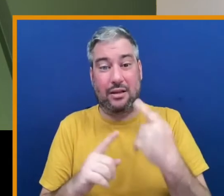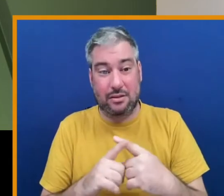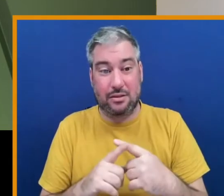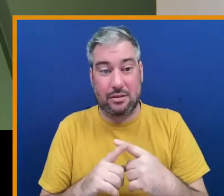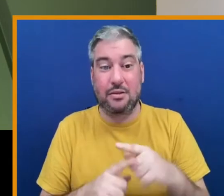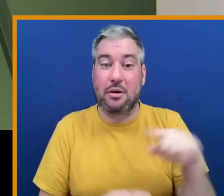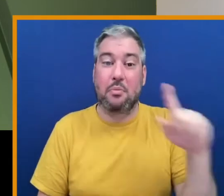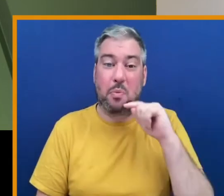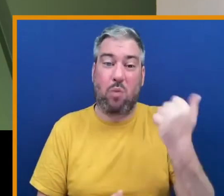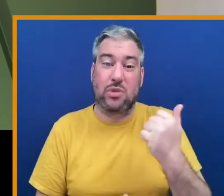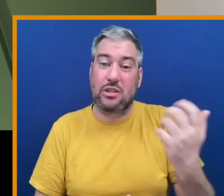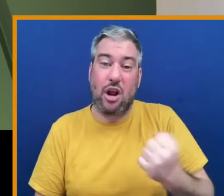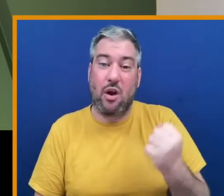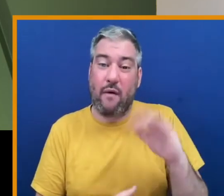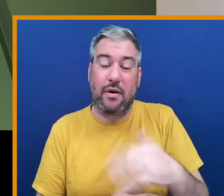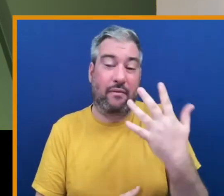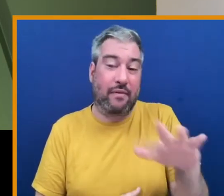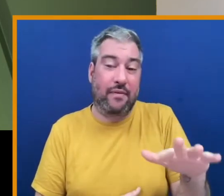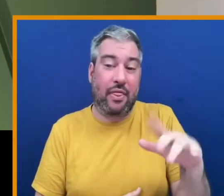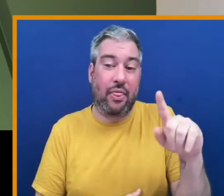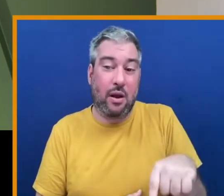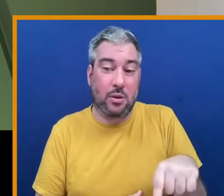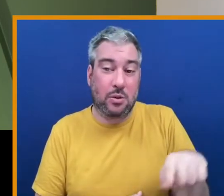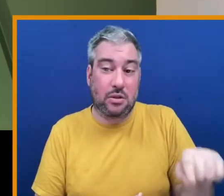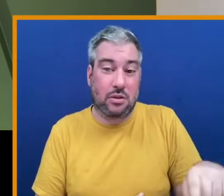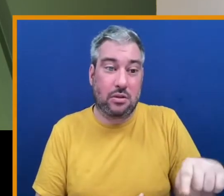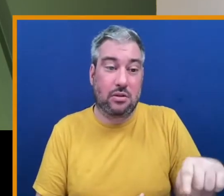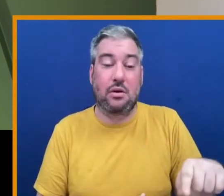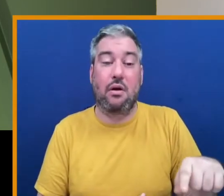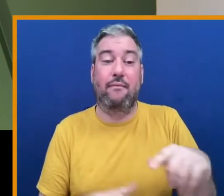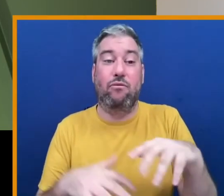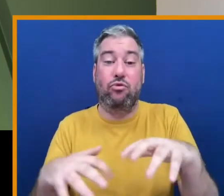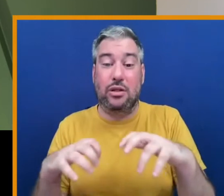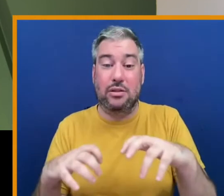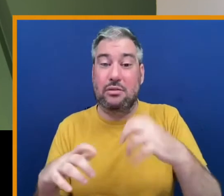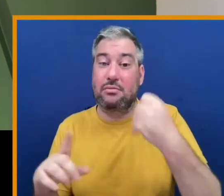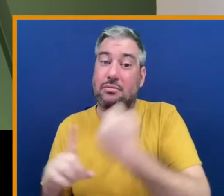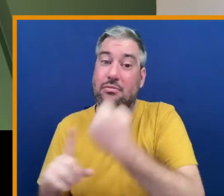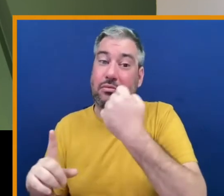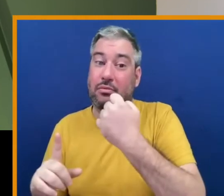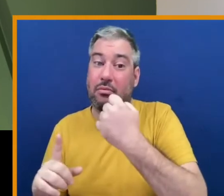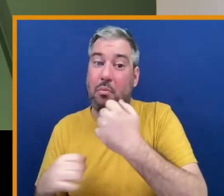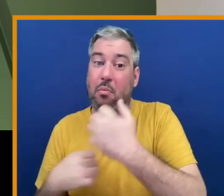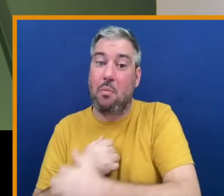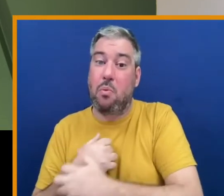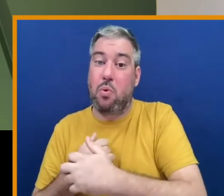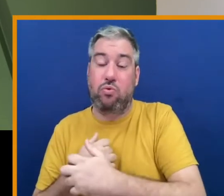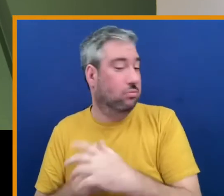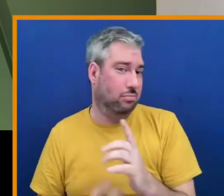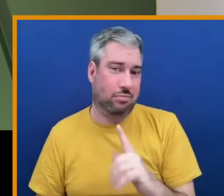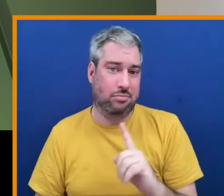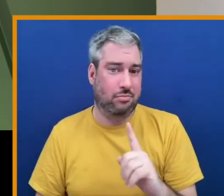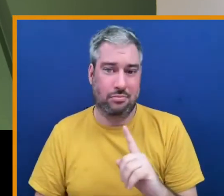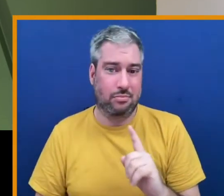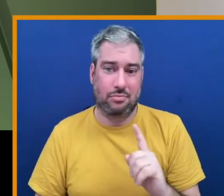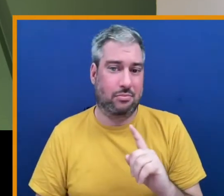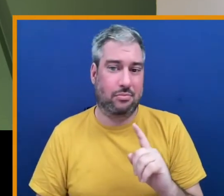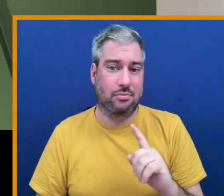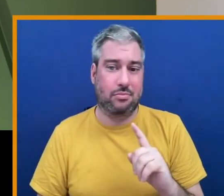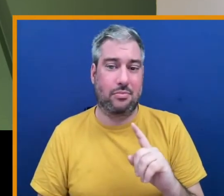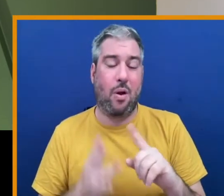freeze hits the poorest hardest is a lie. Oliver and Lucas mentioned that we hadn't included an alternative in our